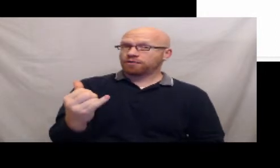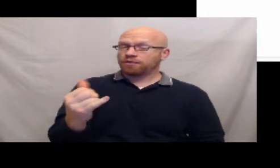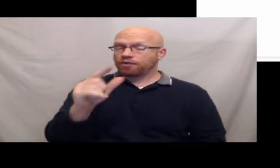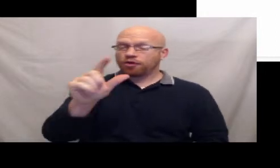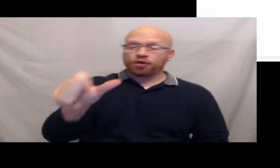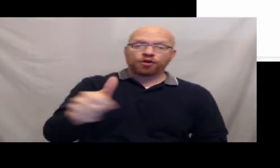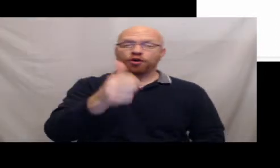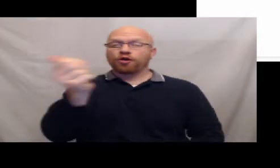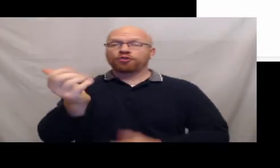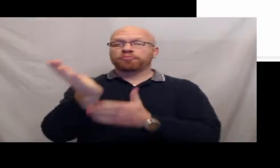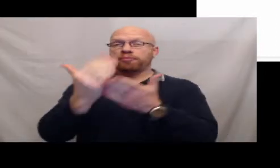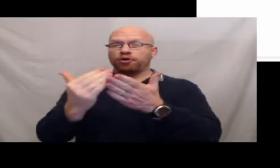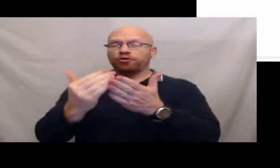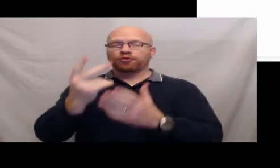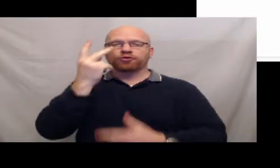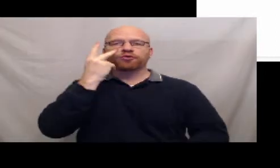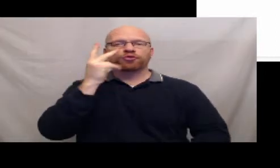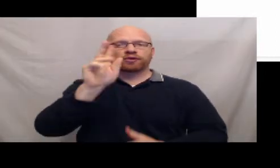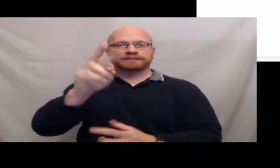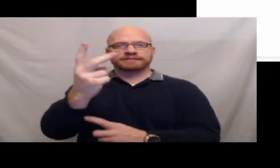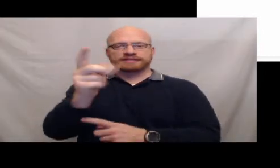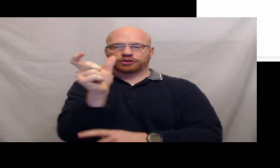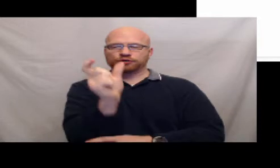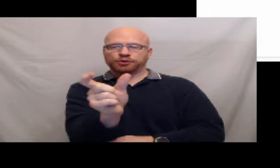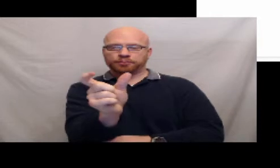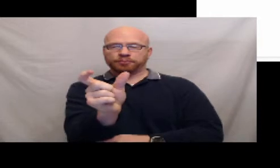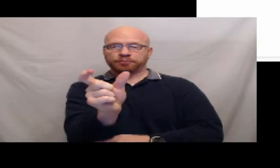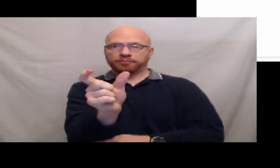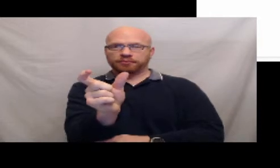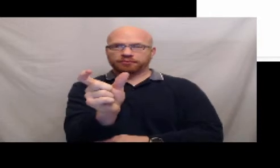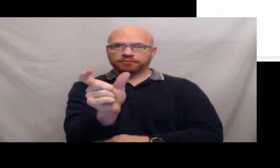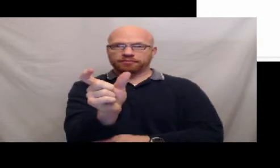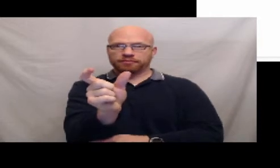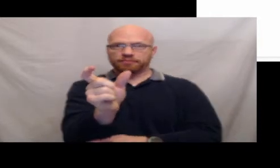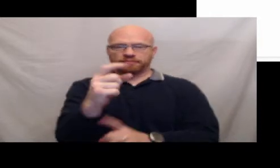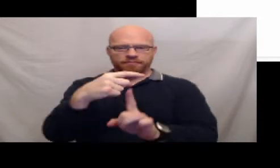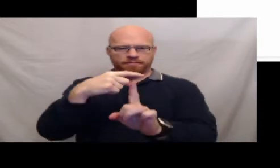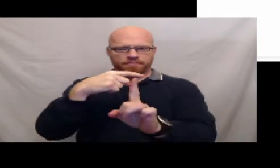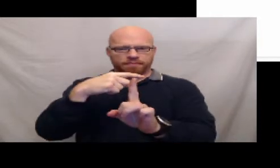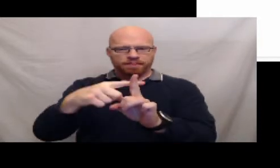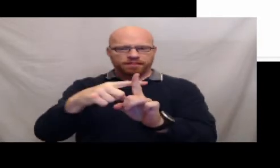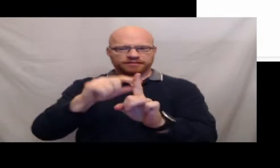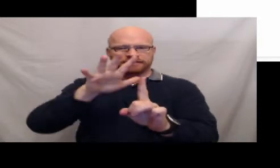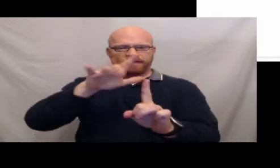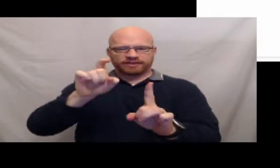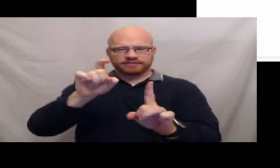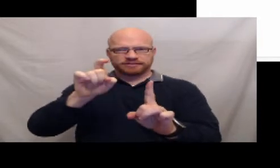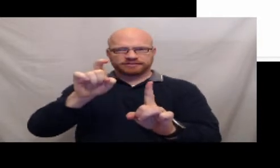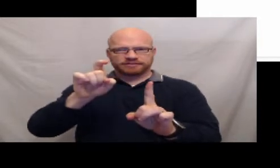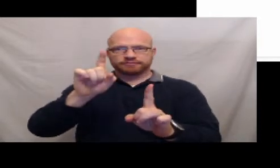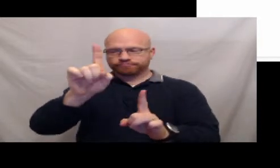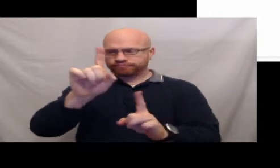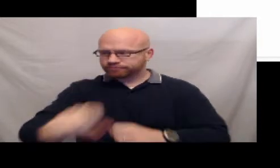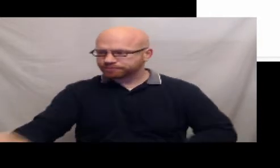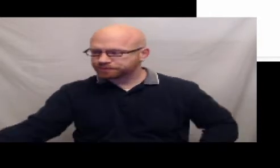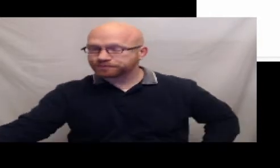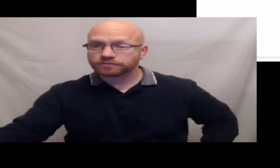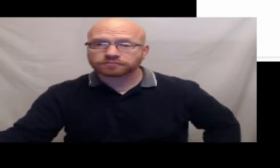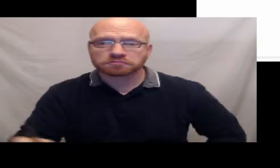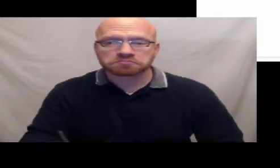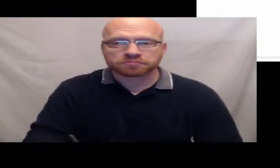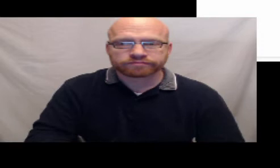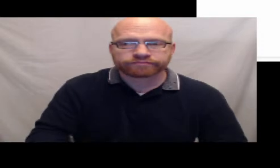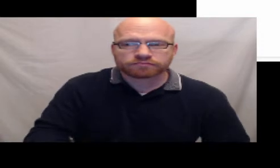6. Now, we have a second condition in this trinomial to look at. The middle term, the second